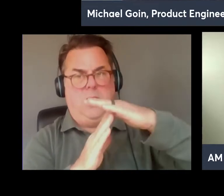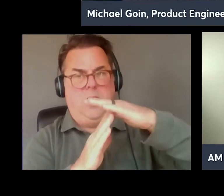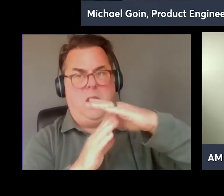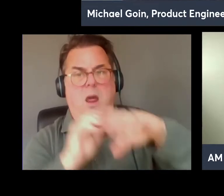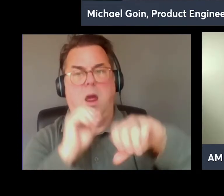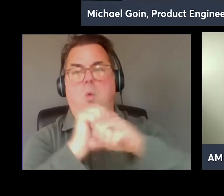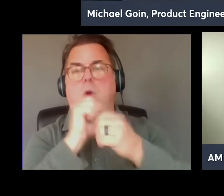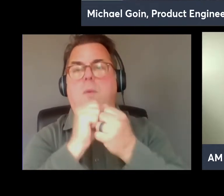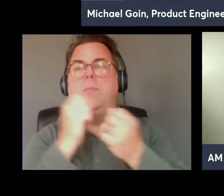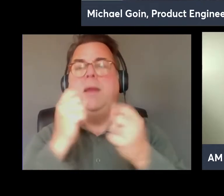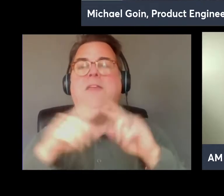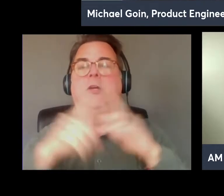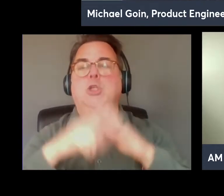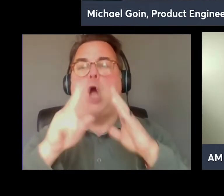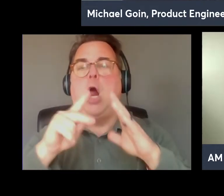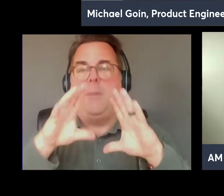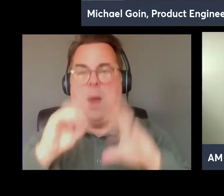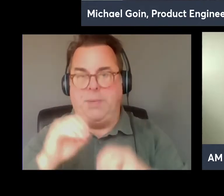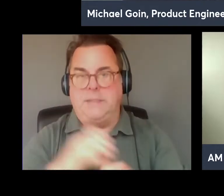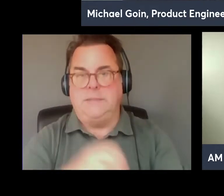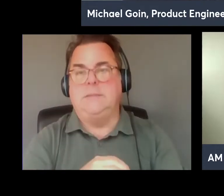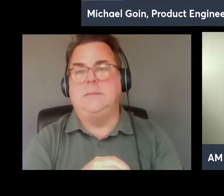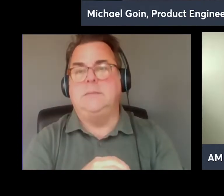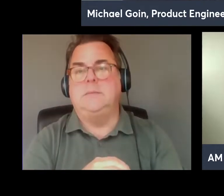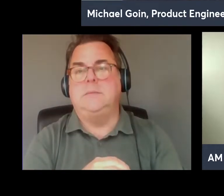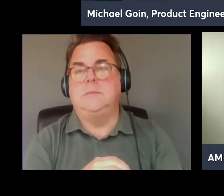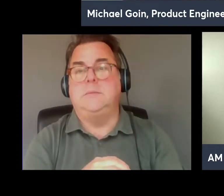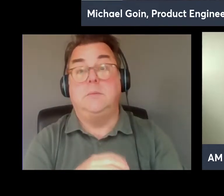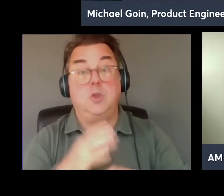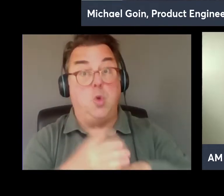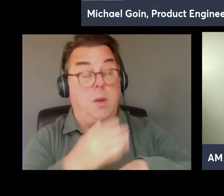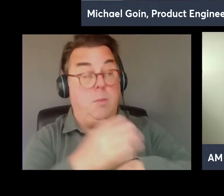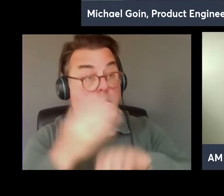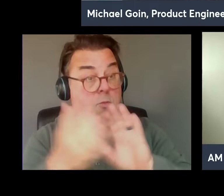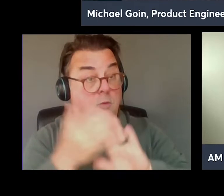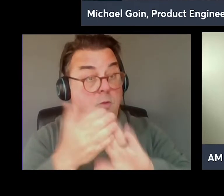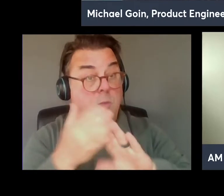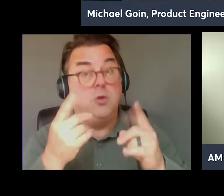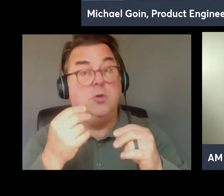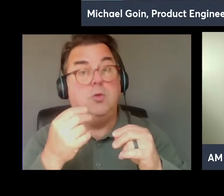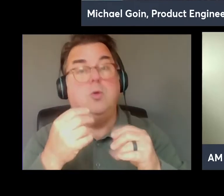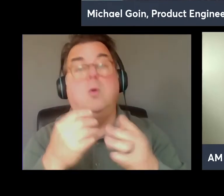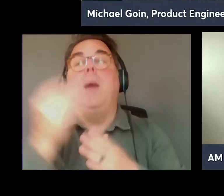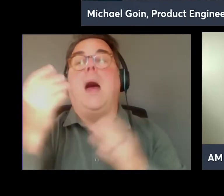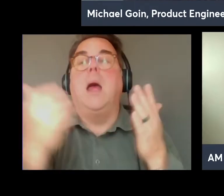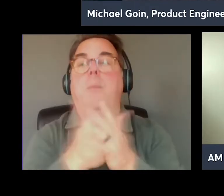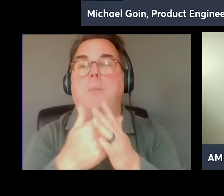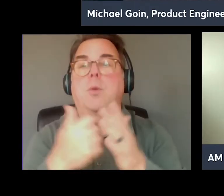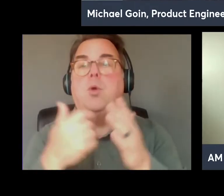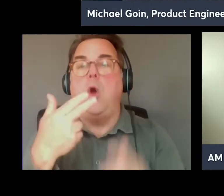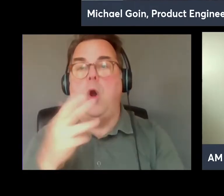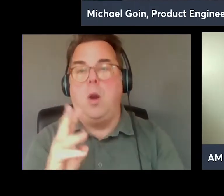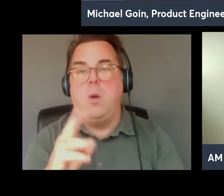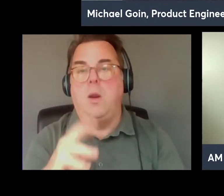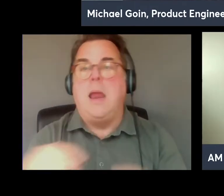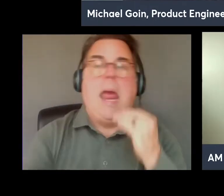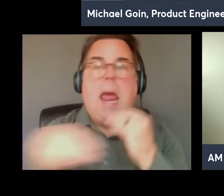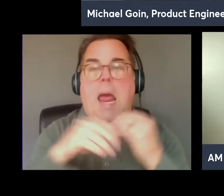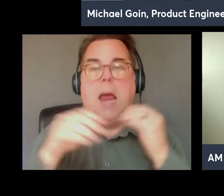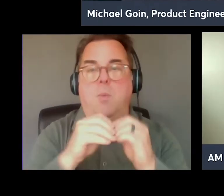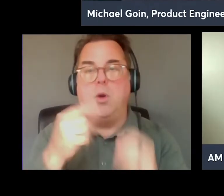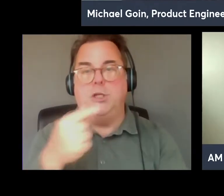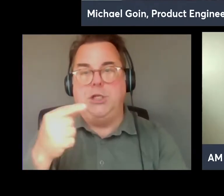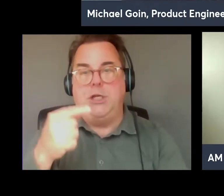startups where when they want to improve the performance, they just increase the hardware, or they just add more GPUs.